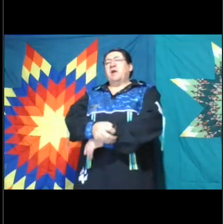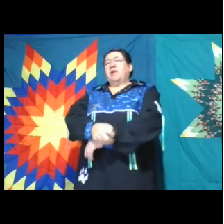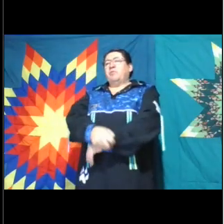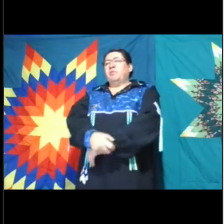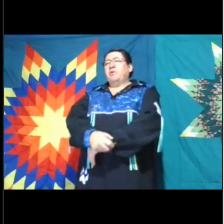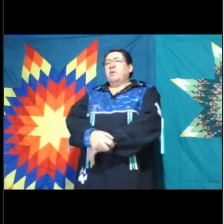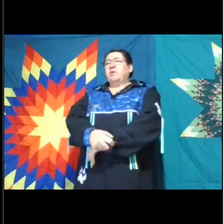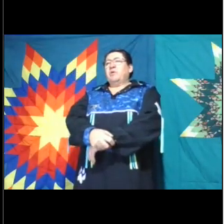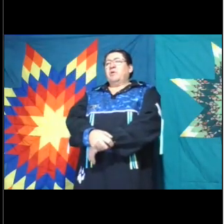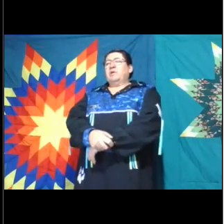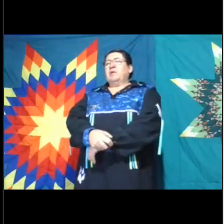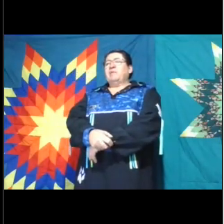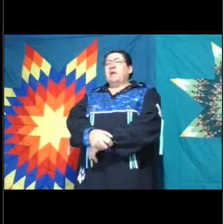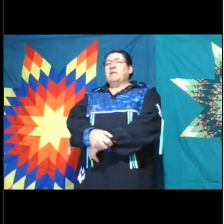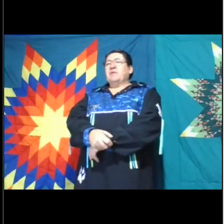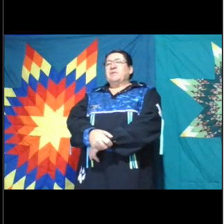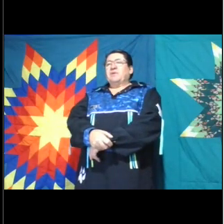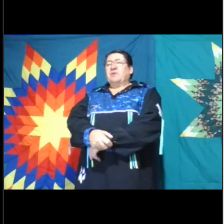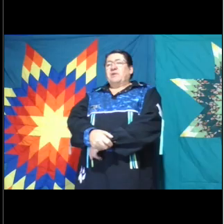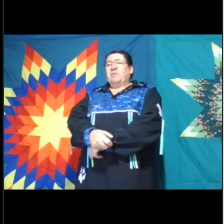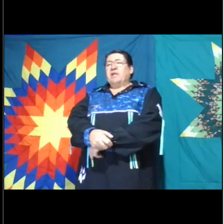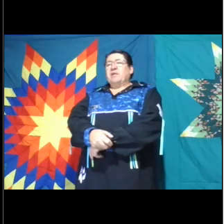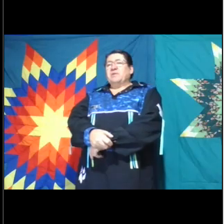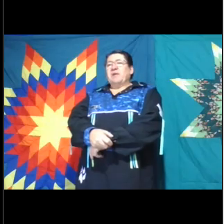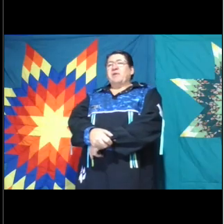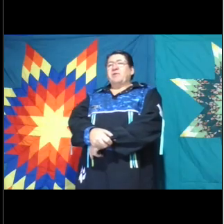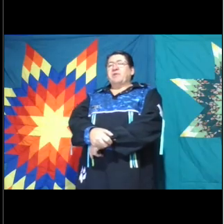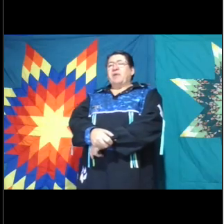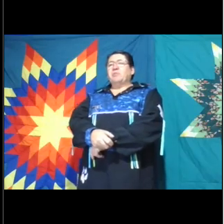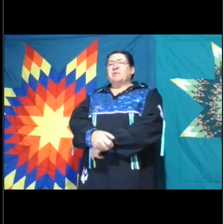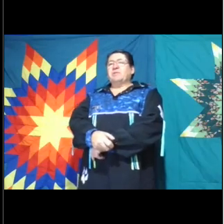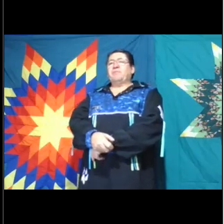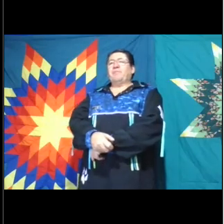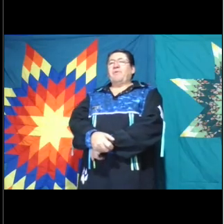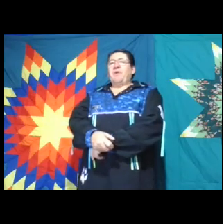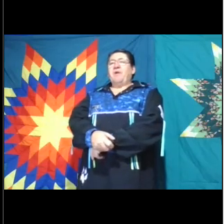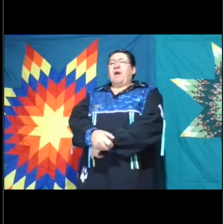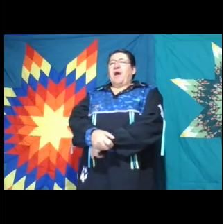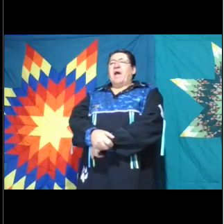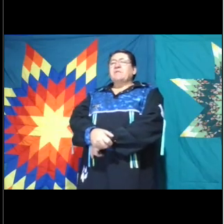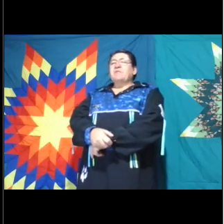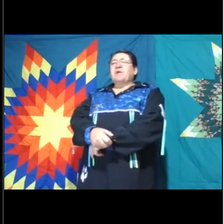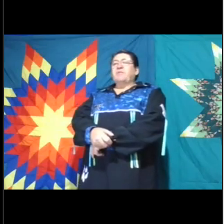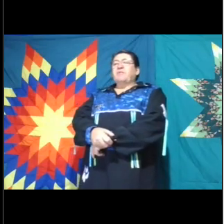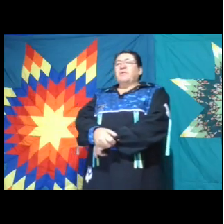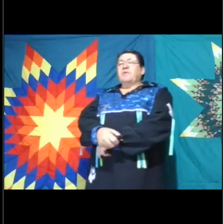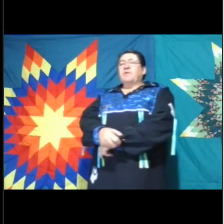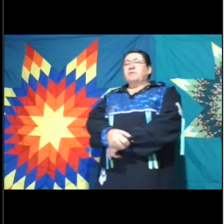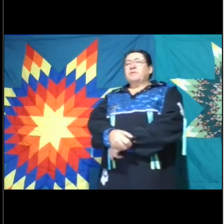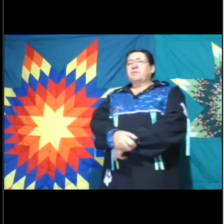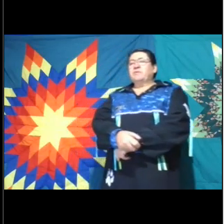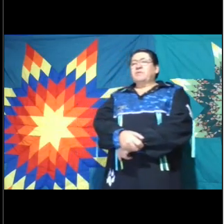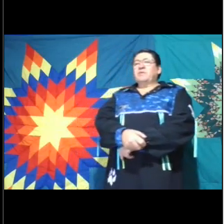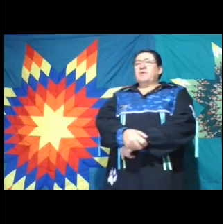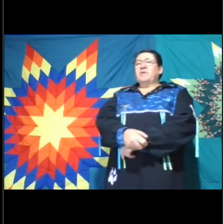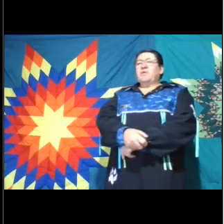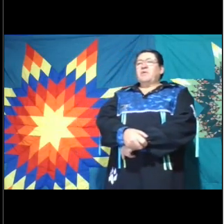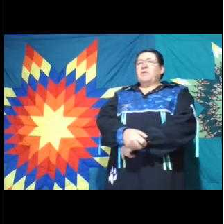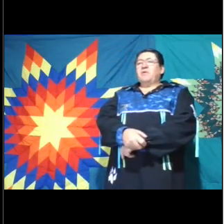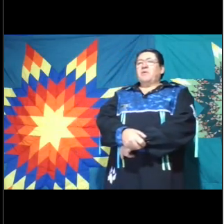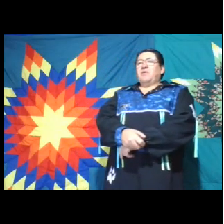We're trying to alleviate those or eliminate those stereotypes. As a recruiter,